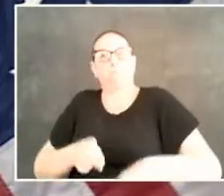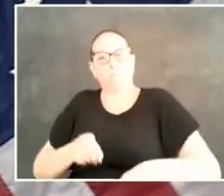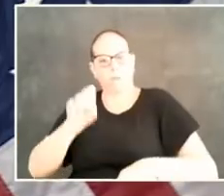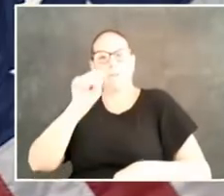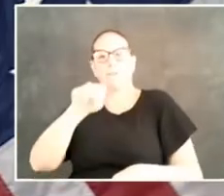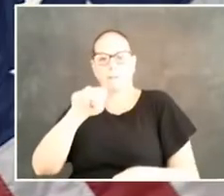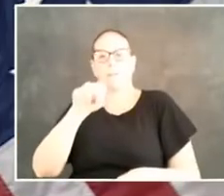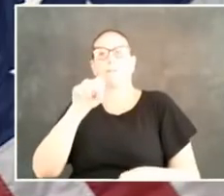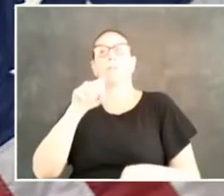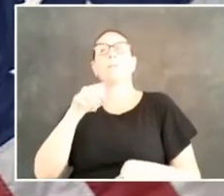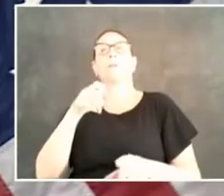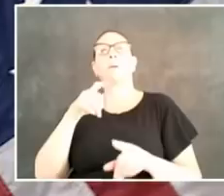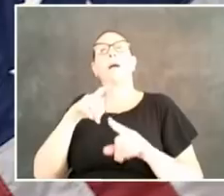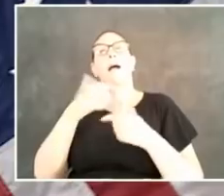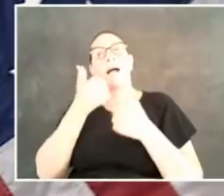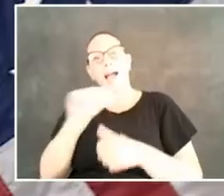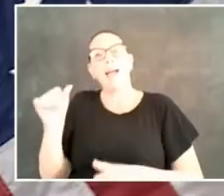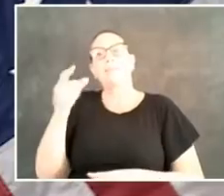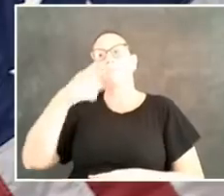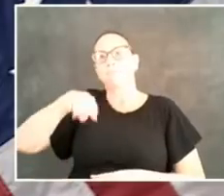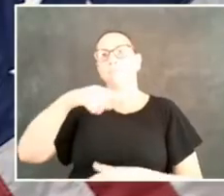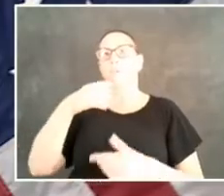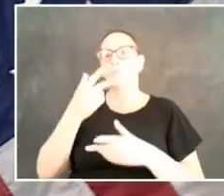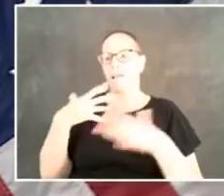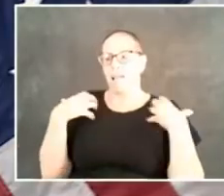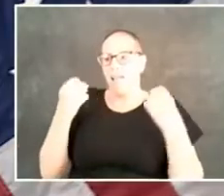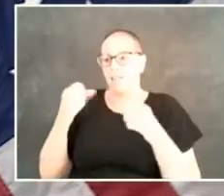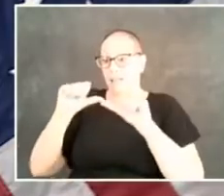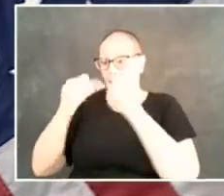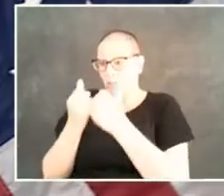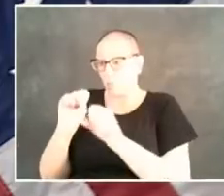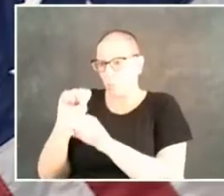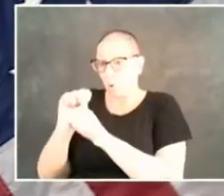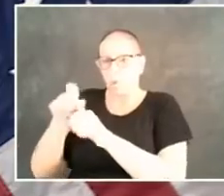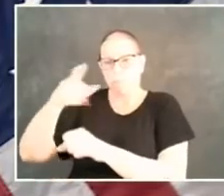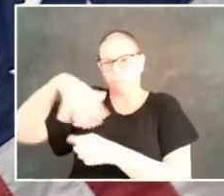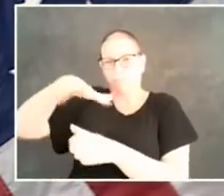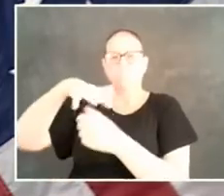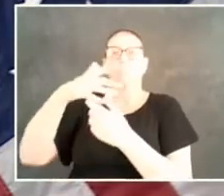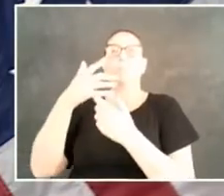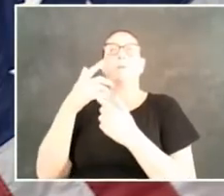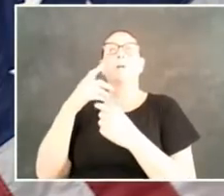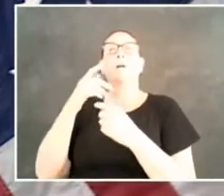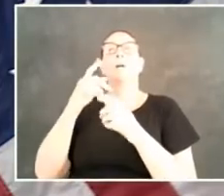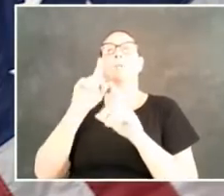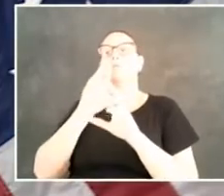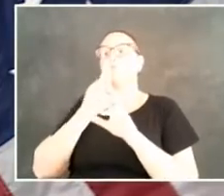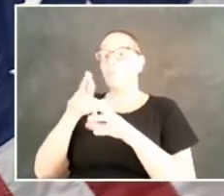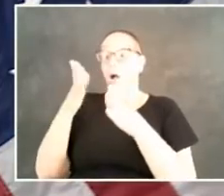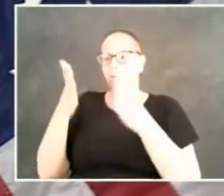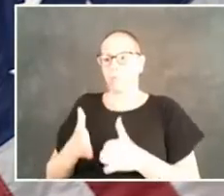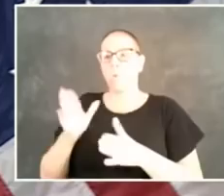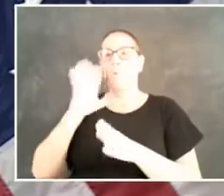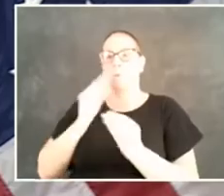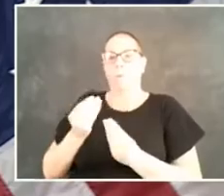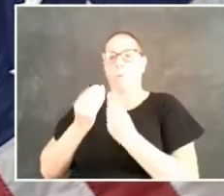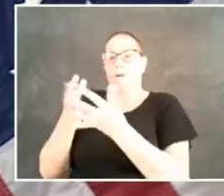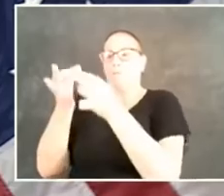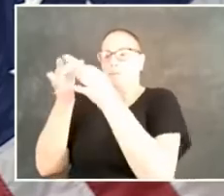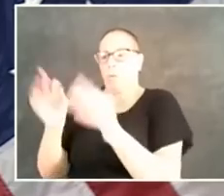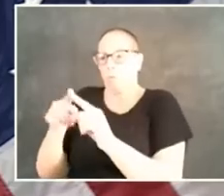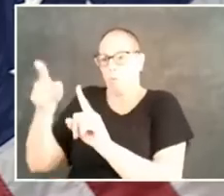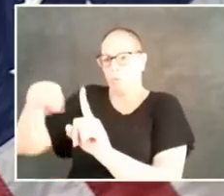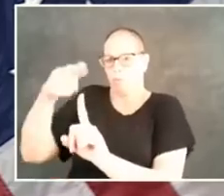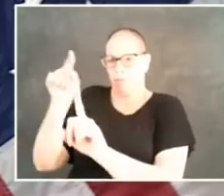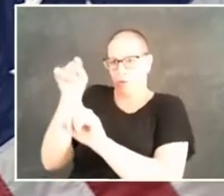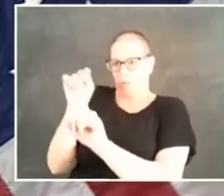workers and first responders. The state has other initiatives they're working on, and certainly you can get the information from them. But that